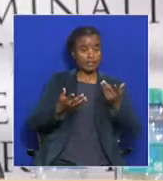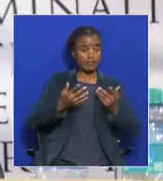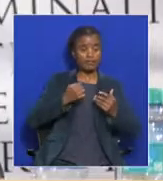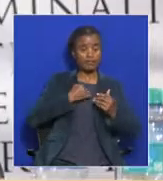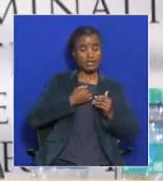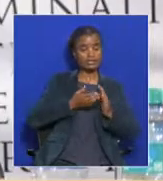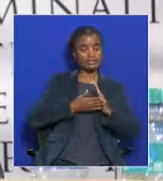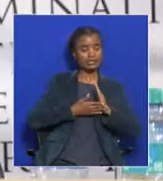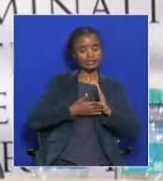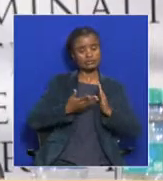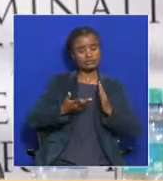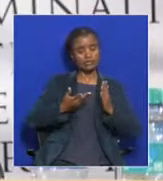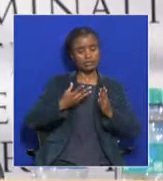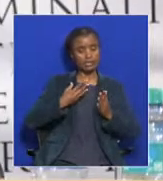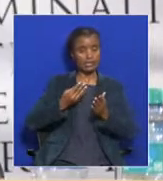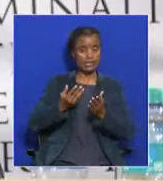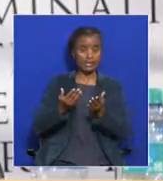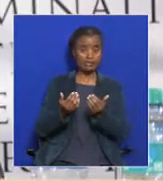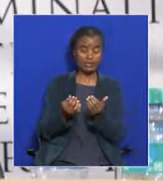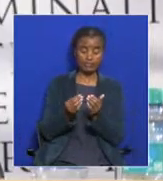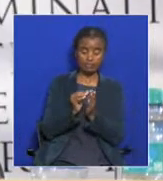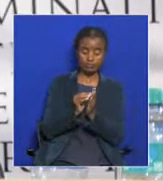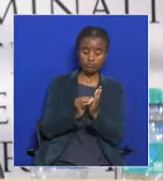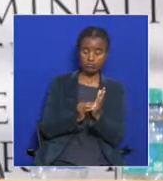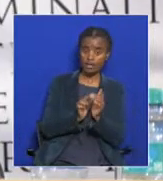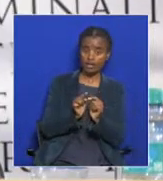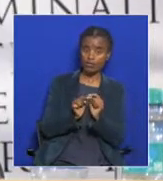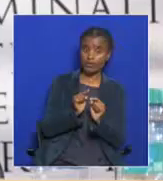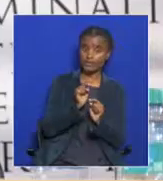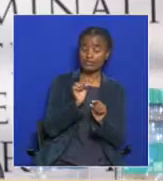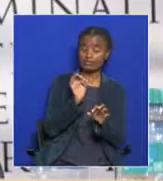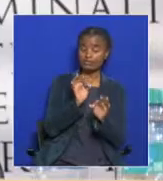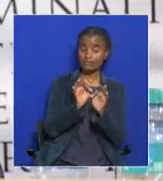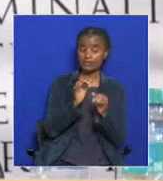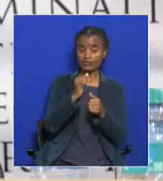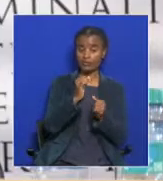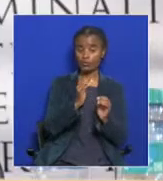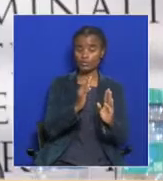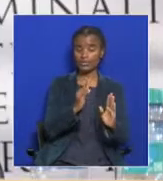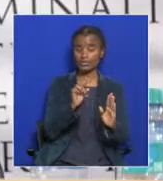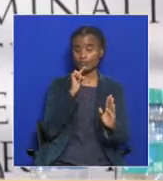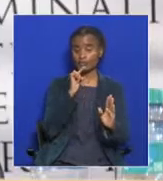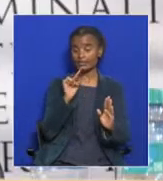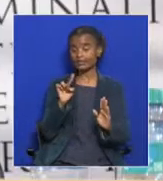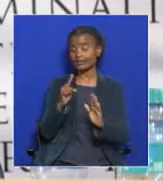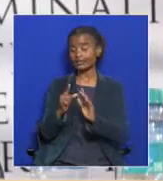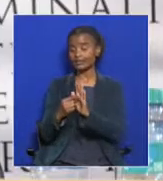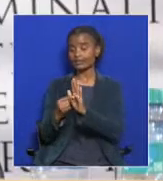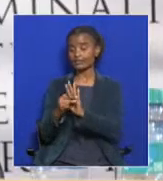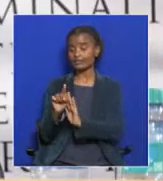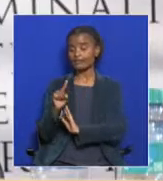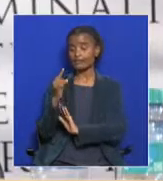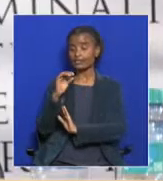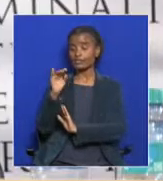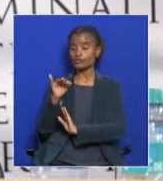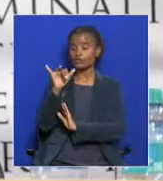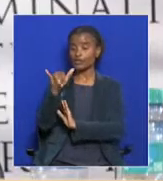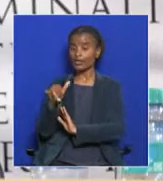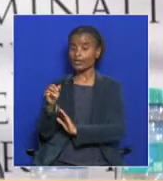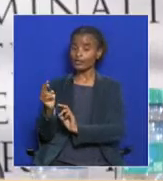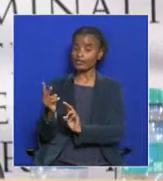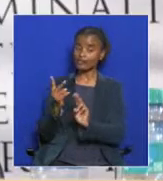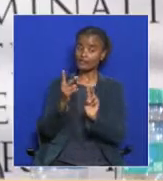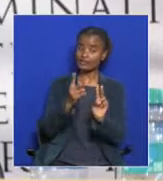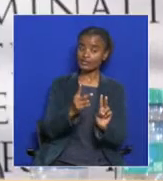entry regarding this particular container, that it was visited on the 1st of July by these Hawks members in the event of